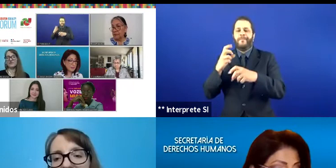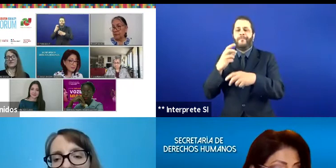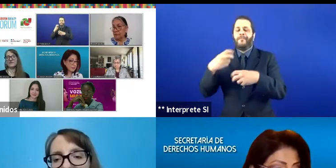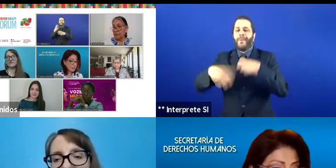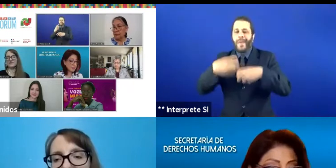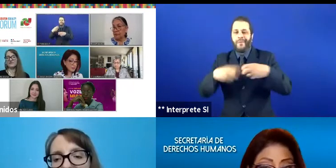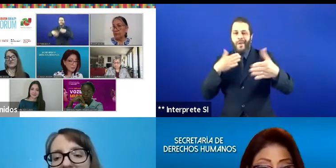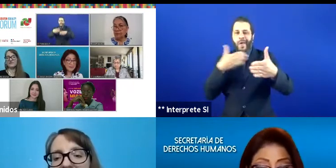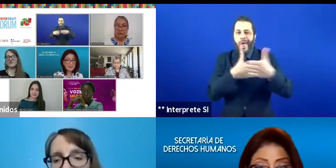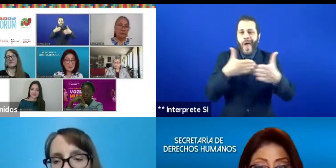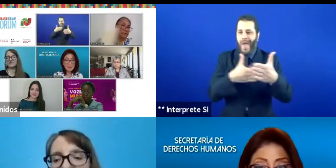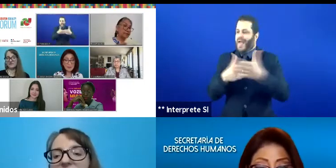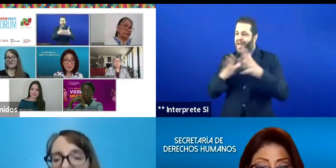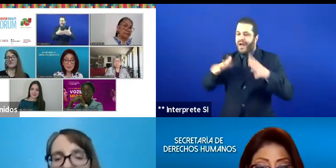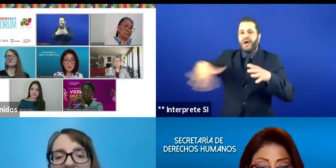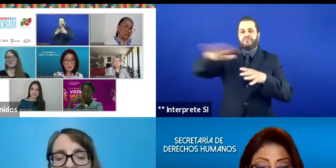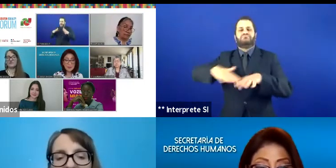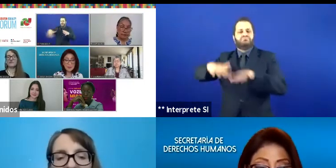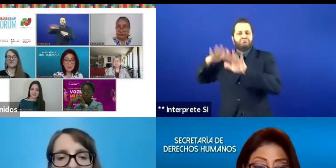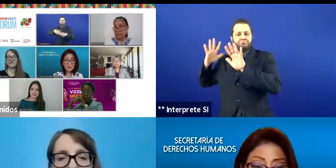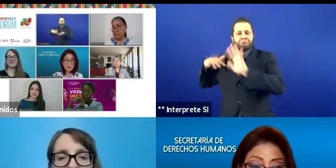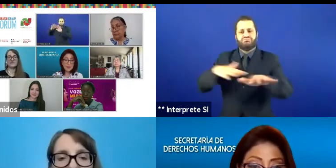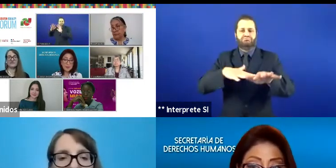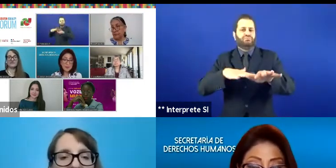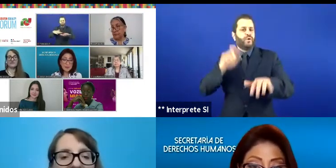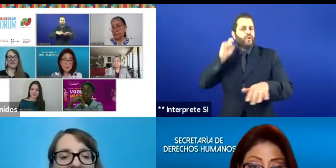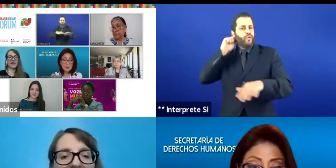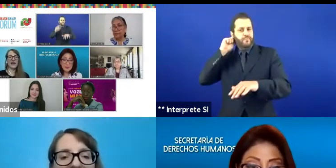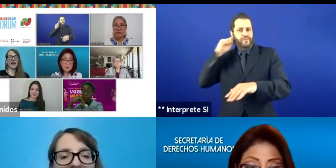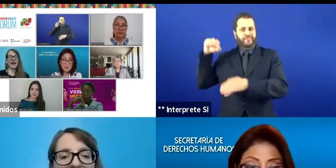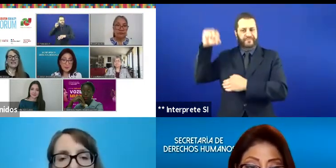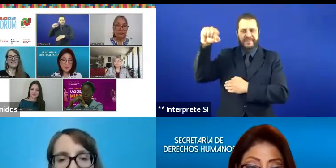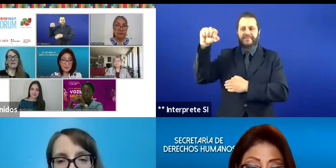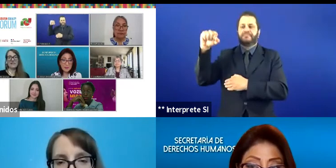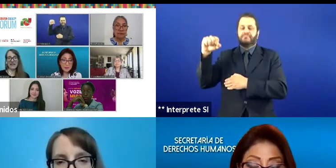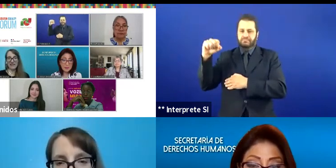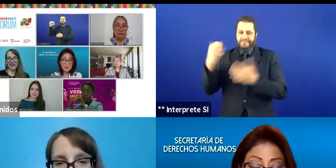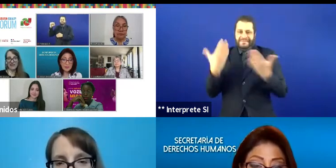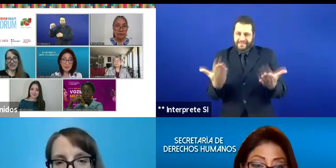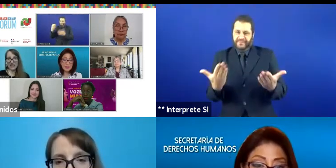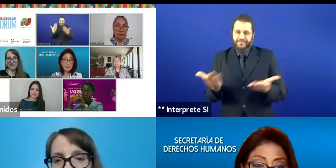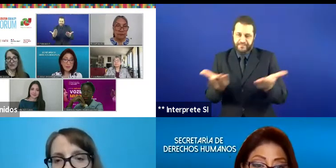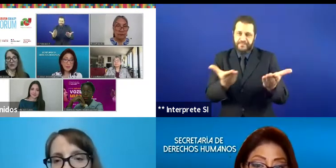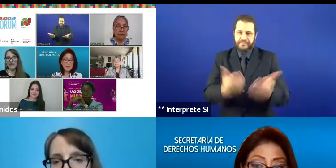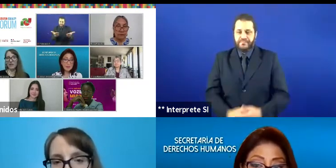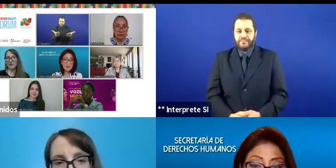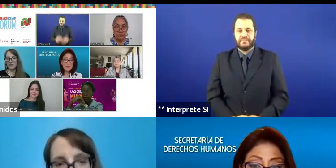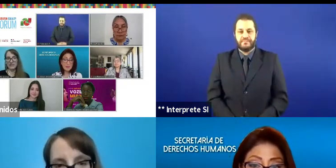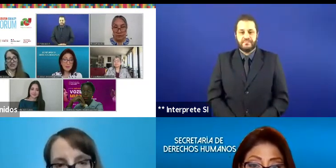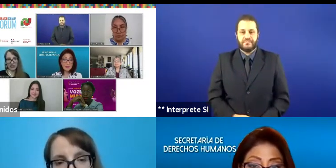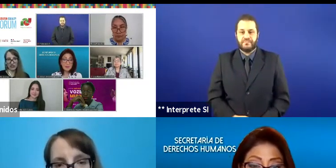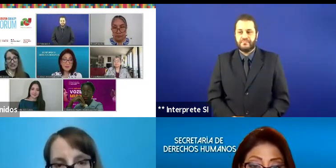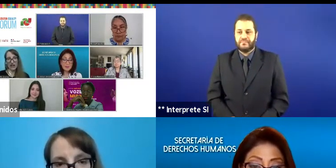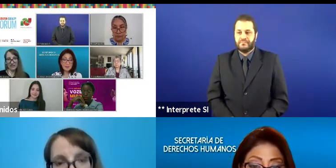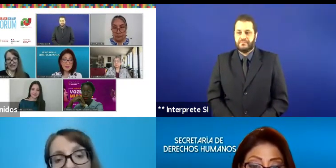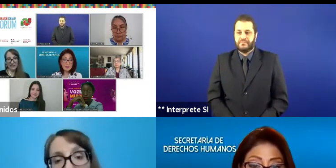movimientos feministas y los pasos que a seguir adelante. As feminists advocating for change, we know that our movements are critical